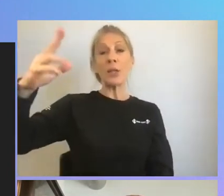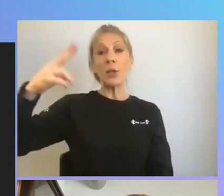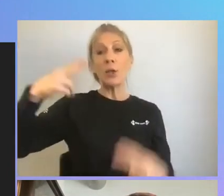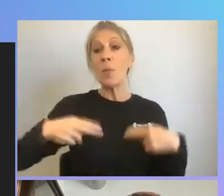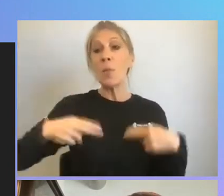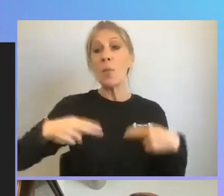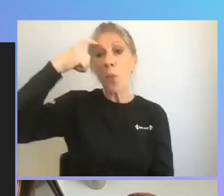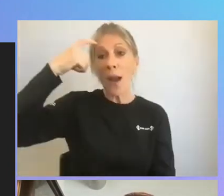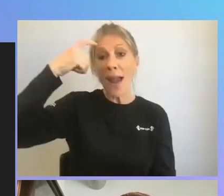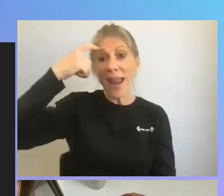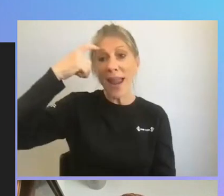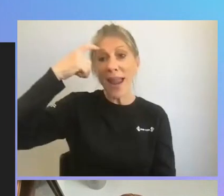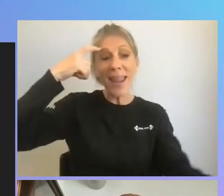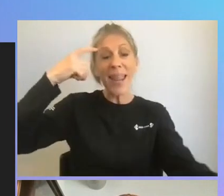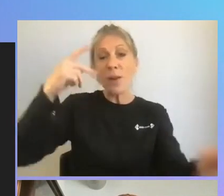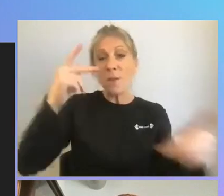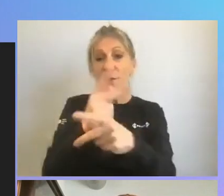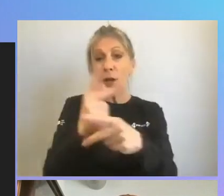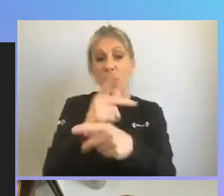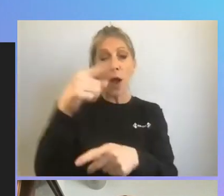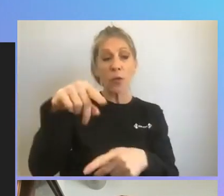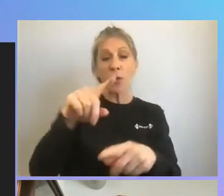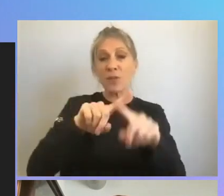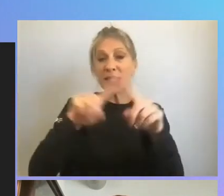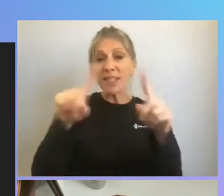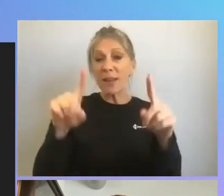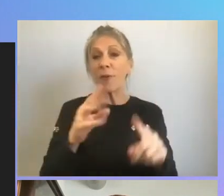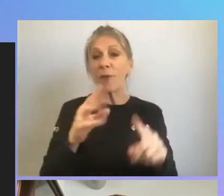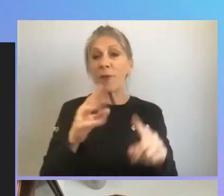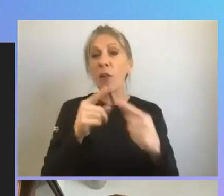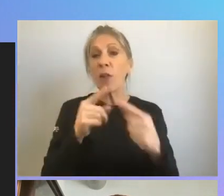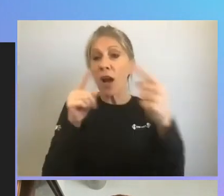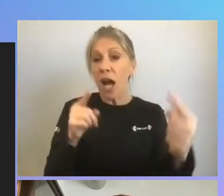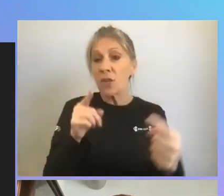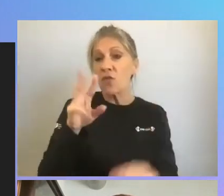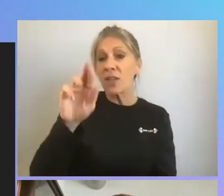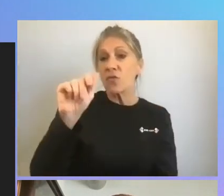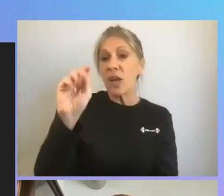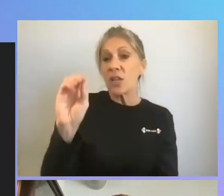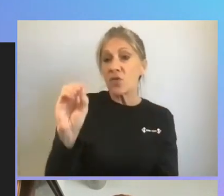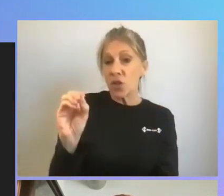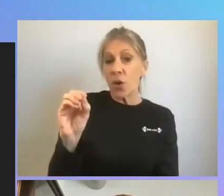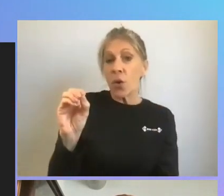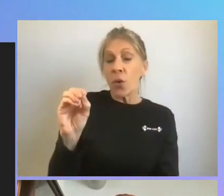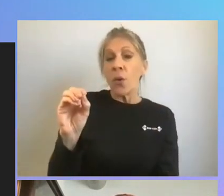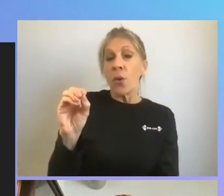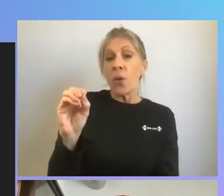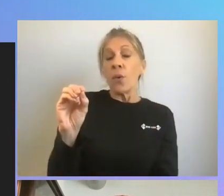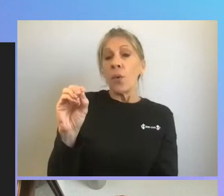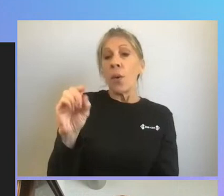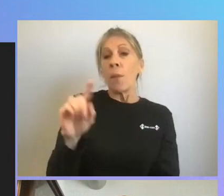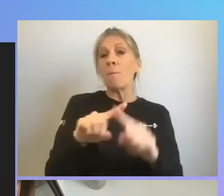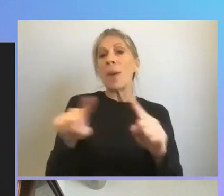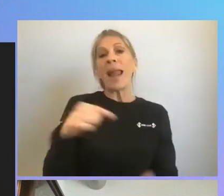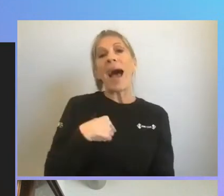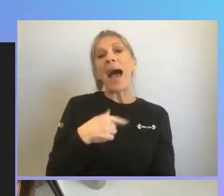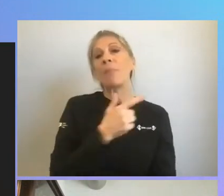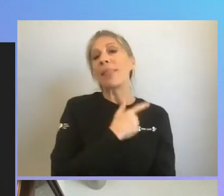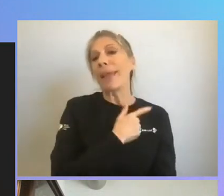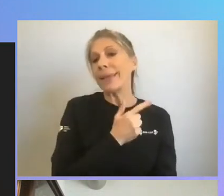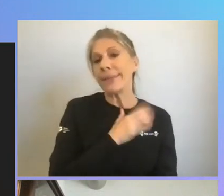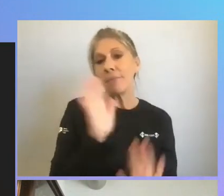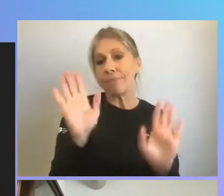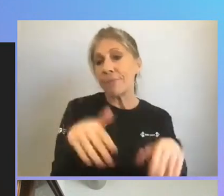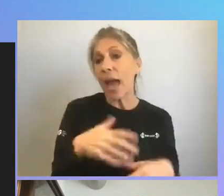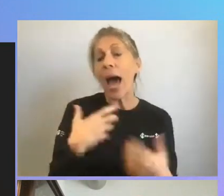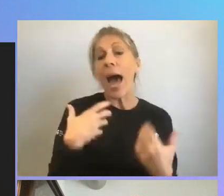to calculate all these different color contrast ratios. But I'm lazy or efficient or something, and I don't